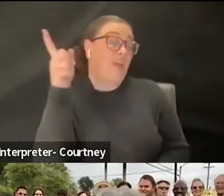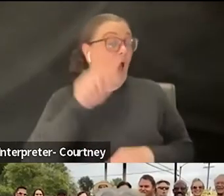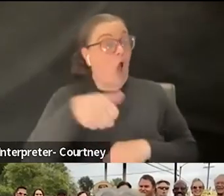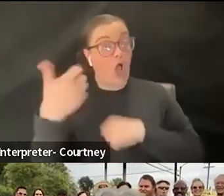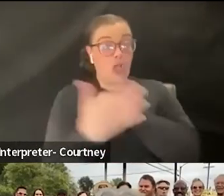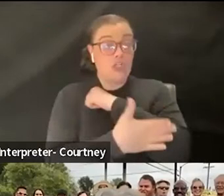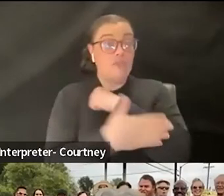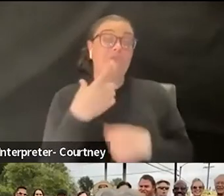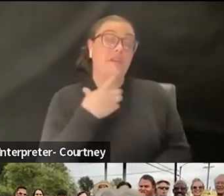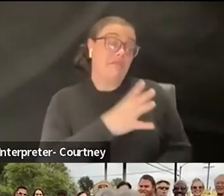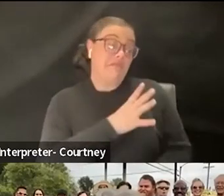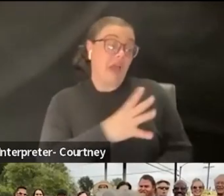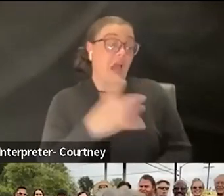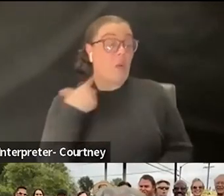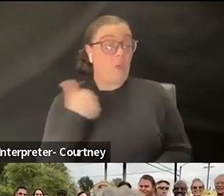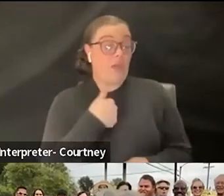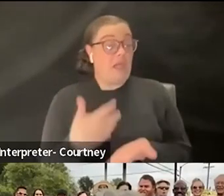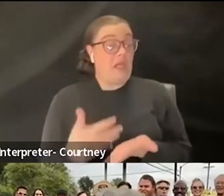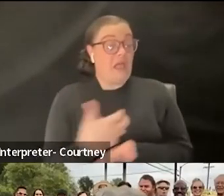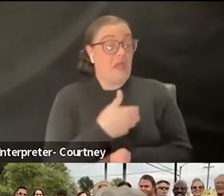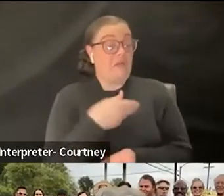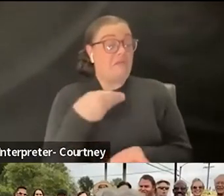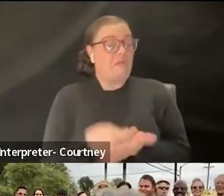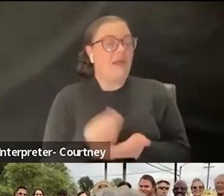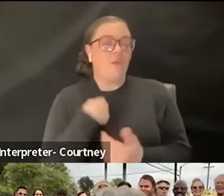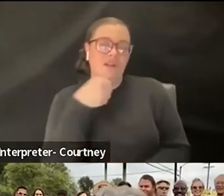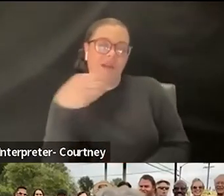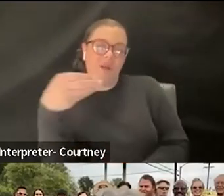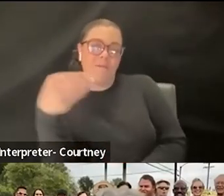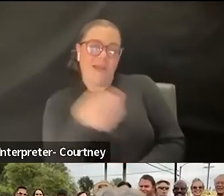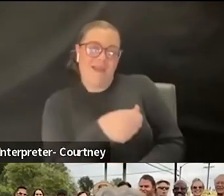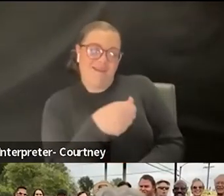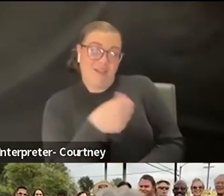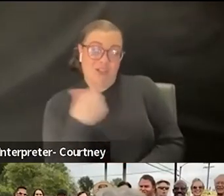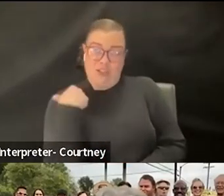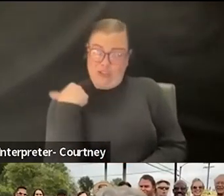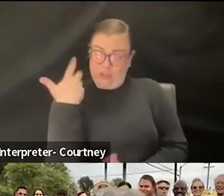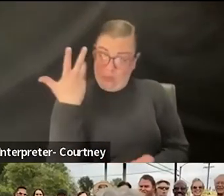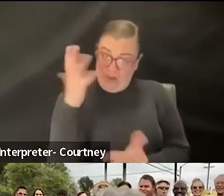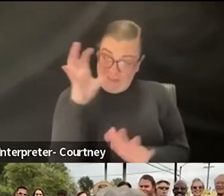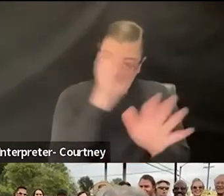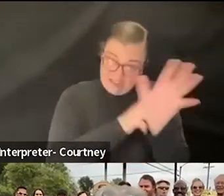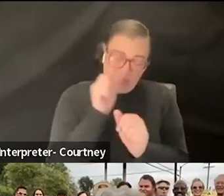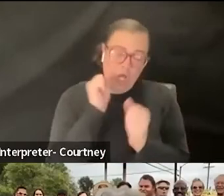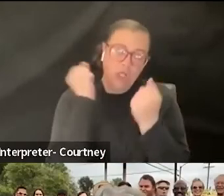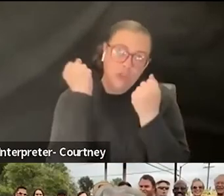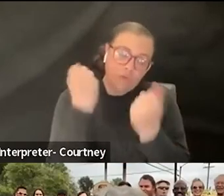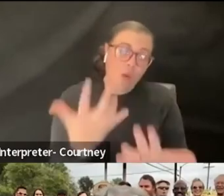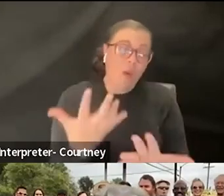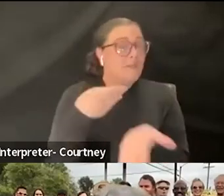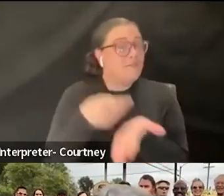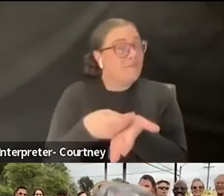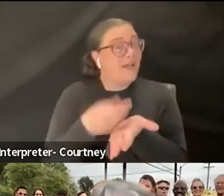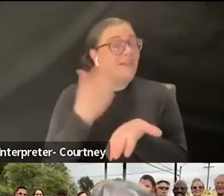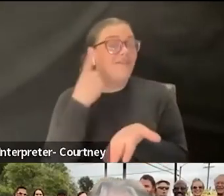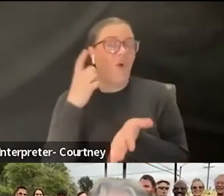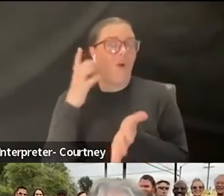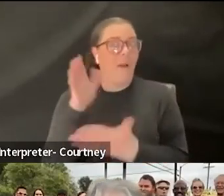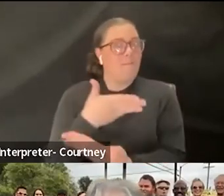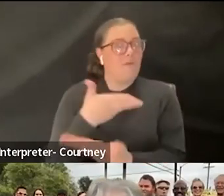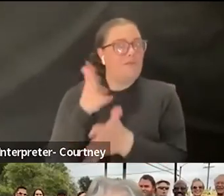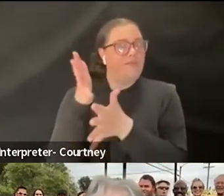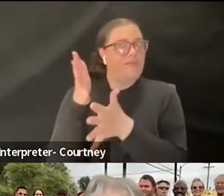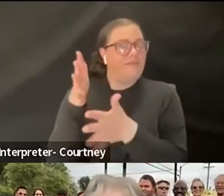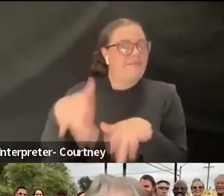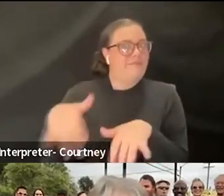won't give it to you. So we leave billions of dollars over there. So that's another component that I meant